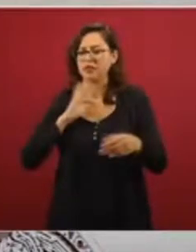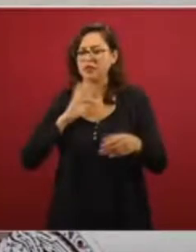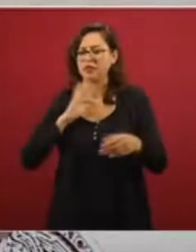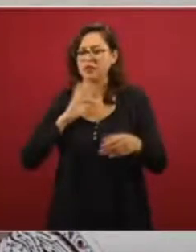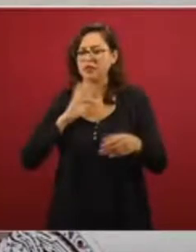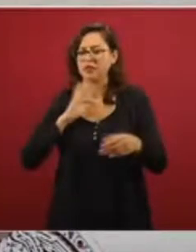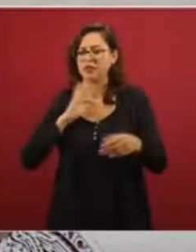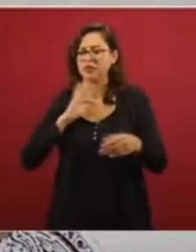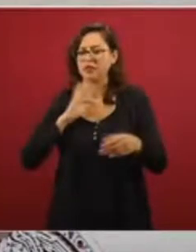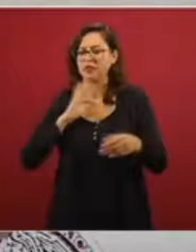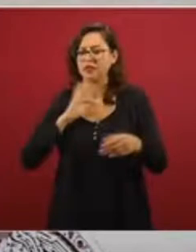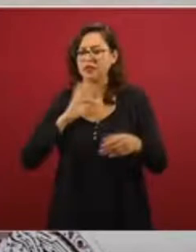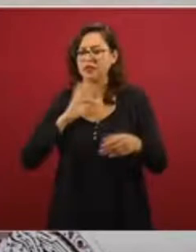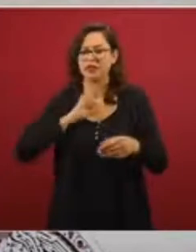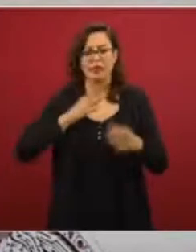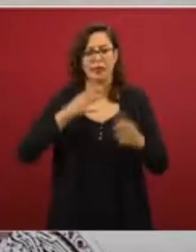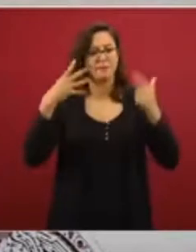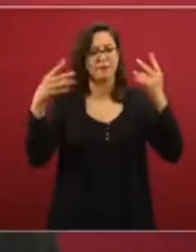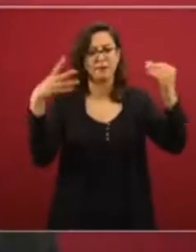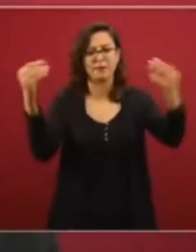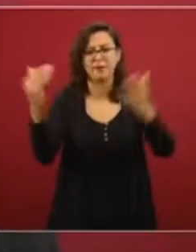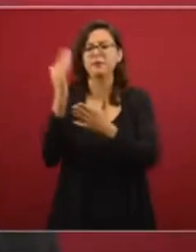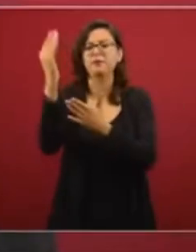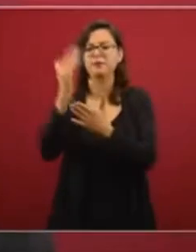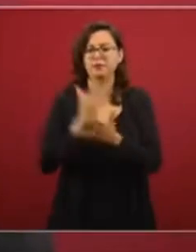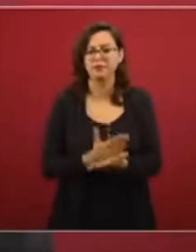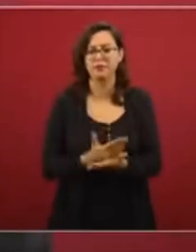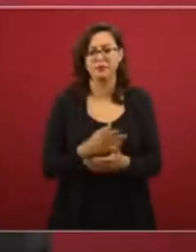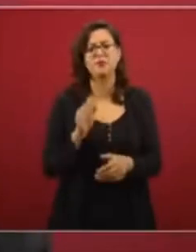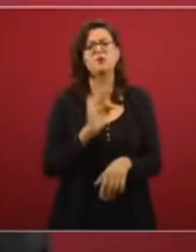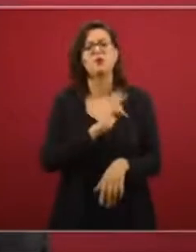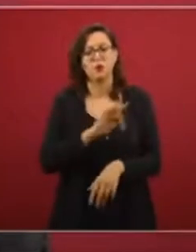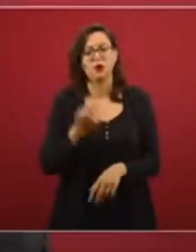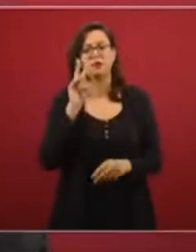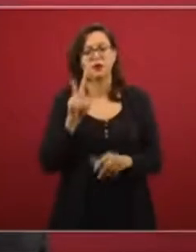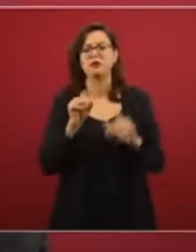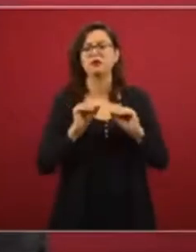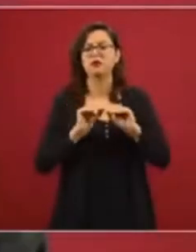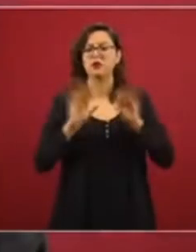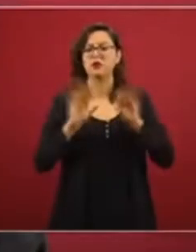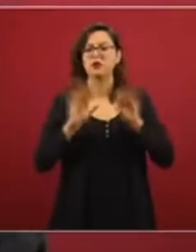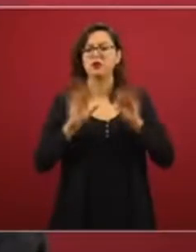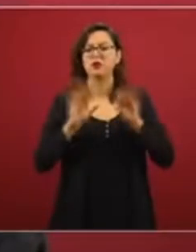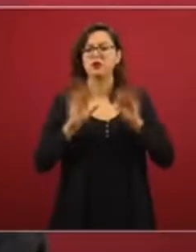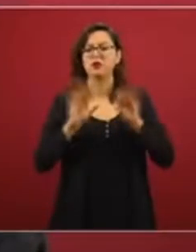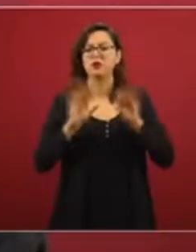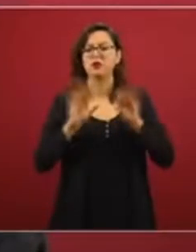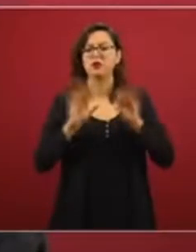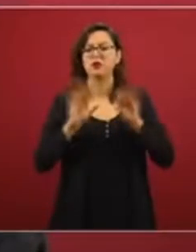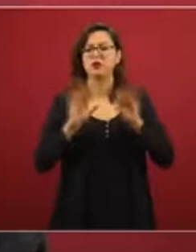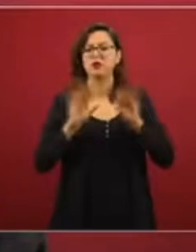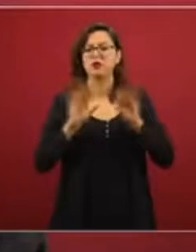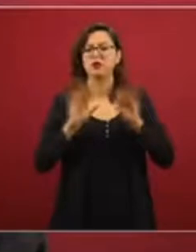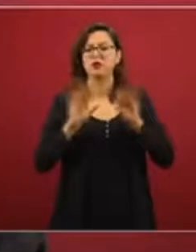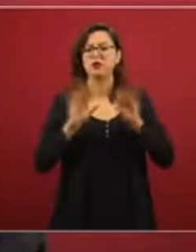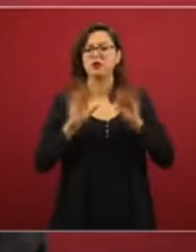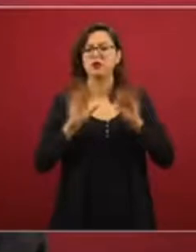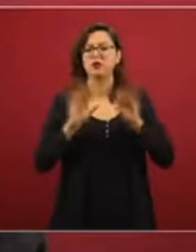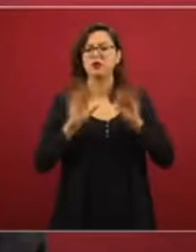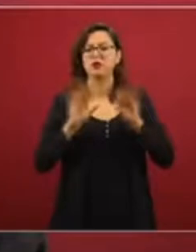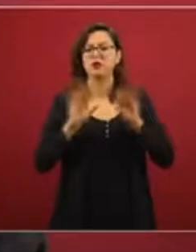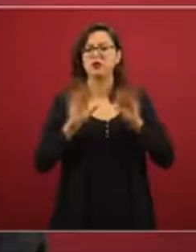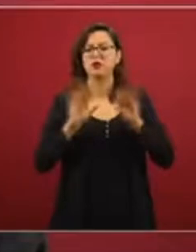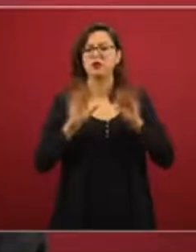The reduction of the epidemic. Tanto es clara la tendencia al descenso. And that is why it